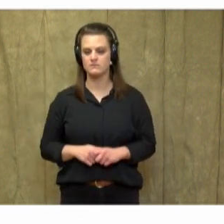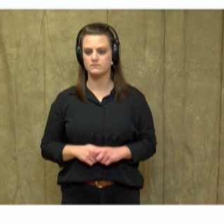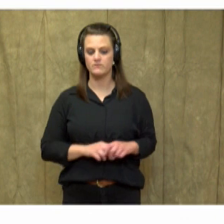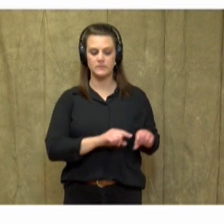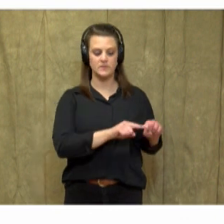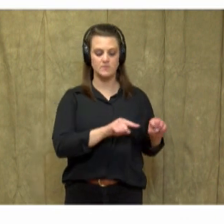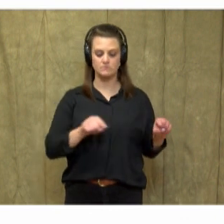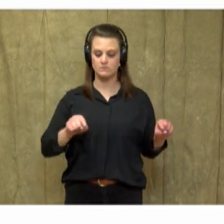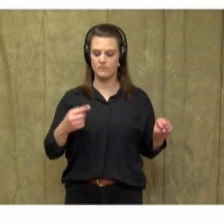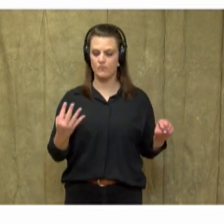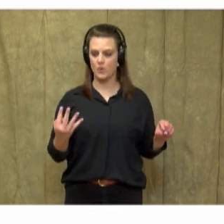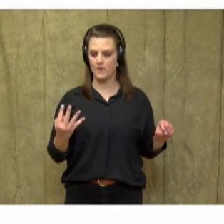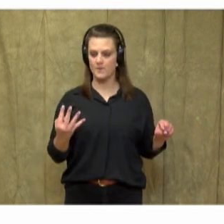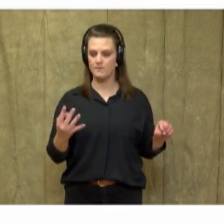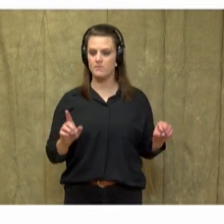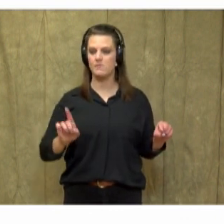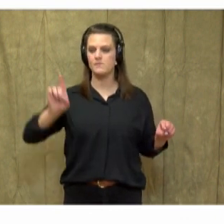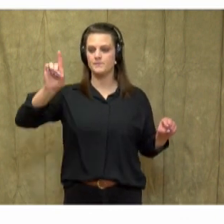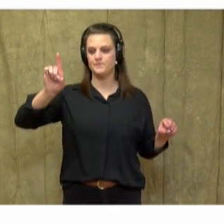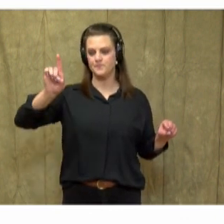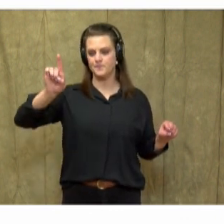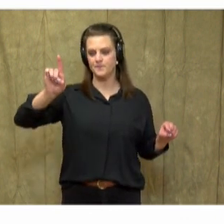over 4 up